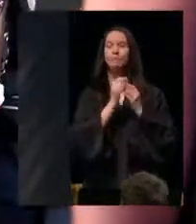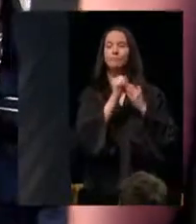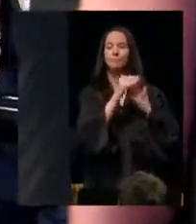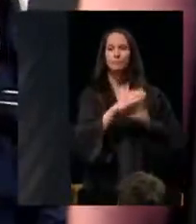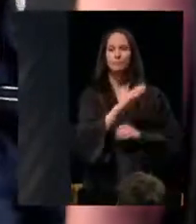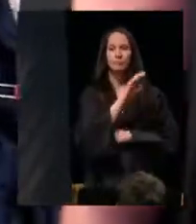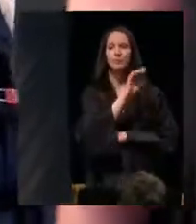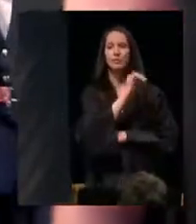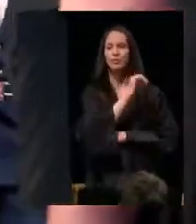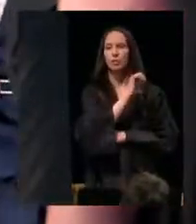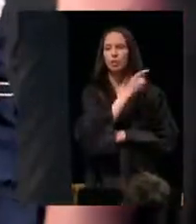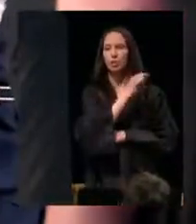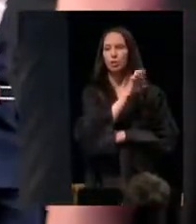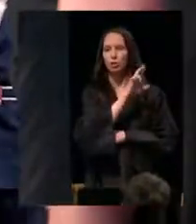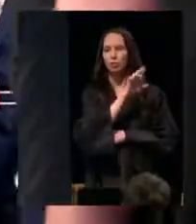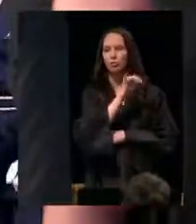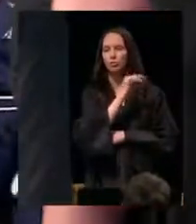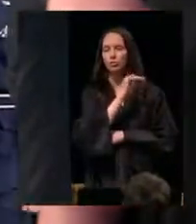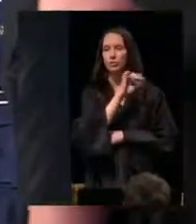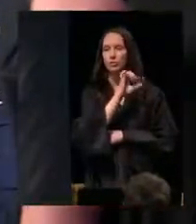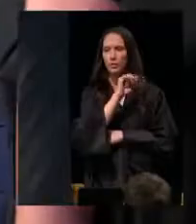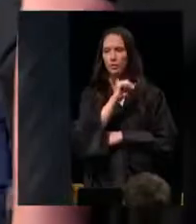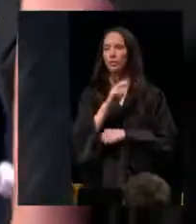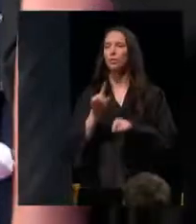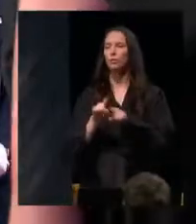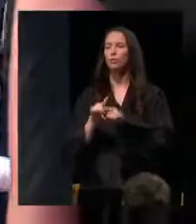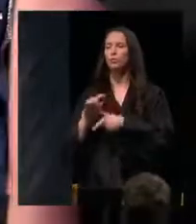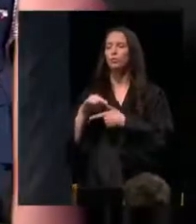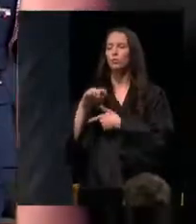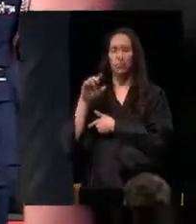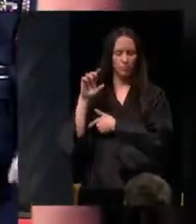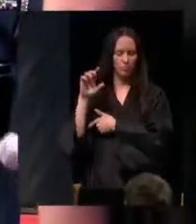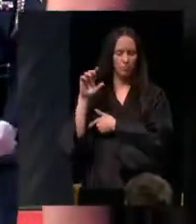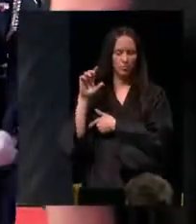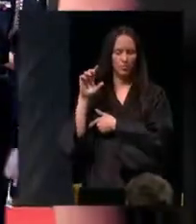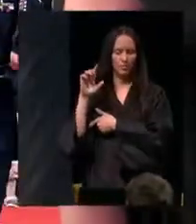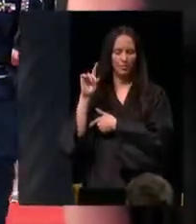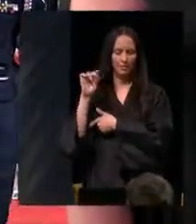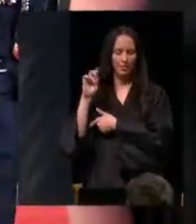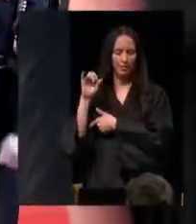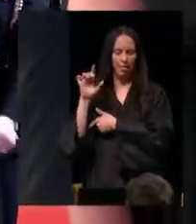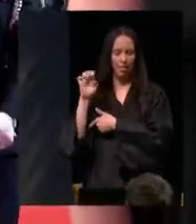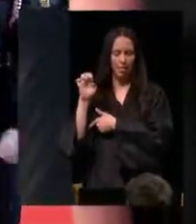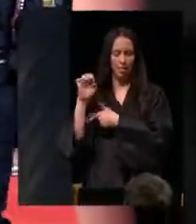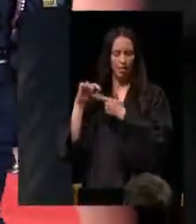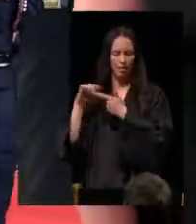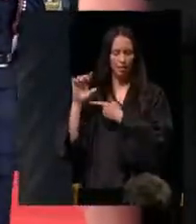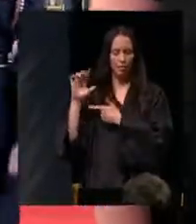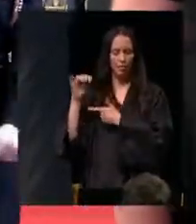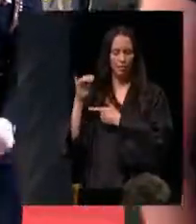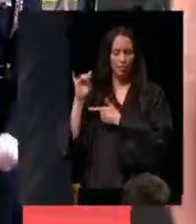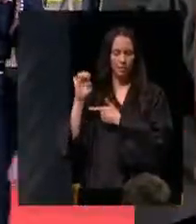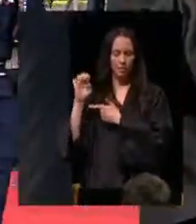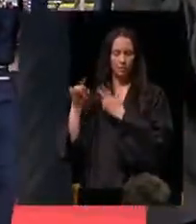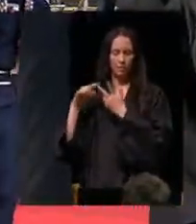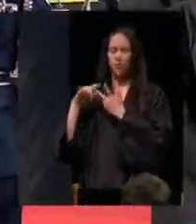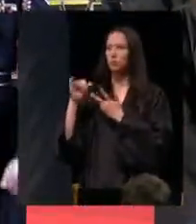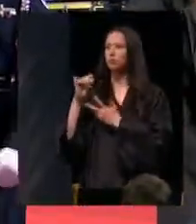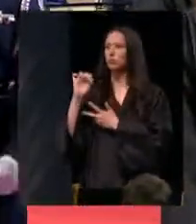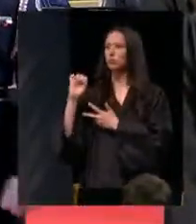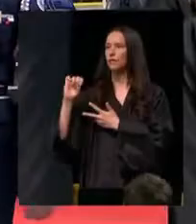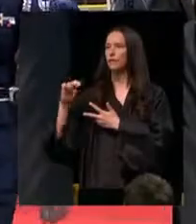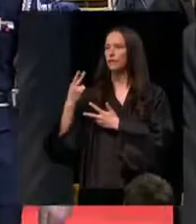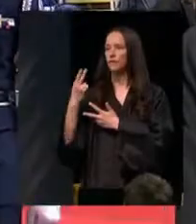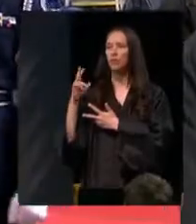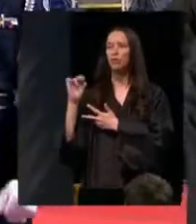Jensen, accompanied by Cadet Daniel Krebs, Cadet Jesse Krebs, and Cadet Joseph Krebs. The national anthem